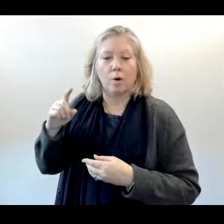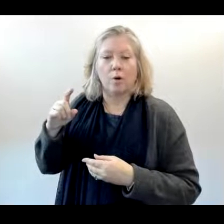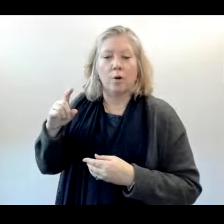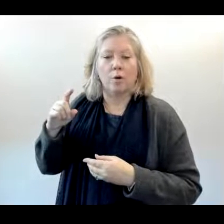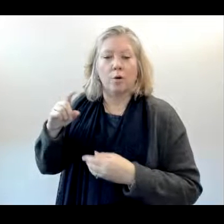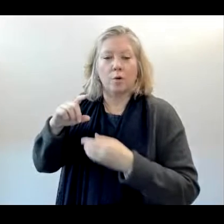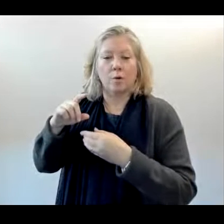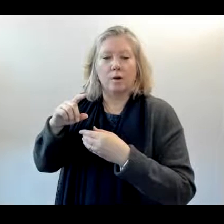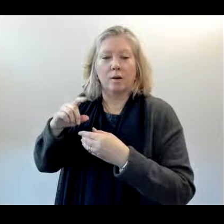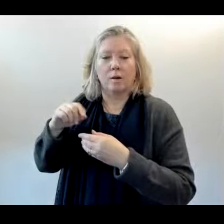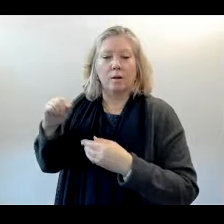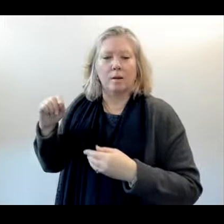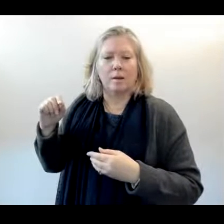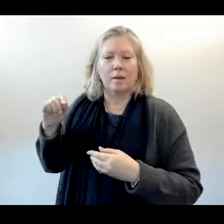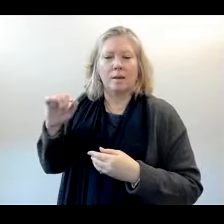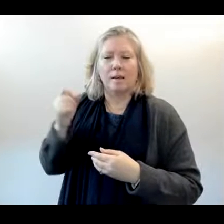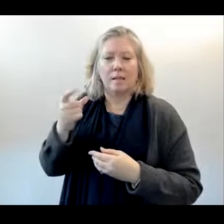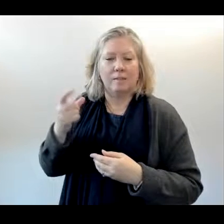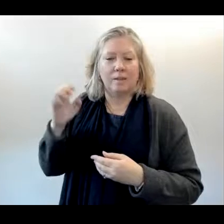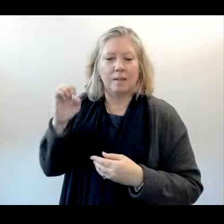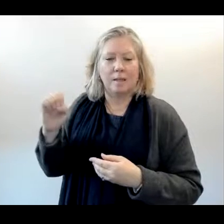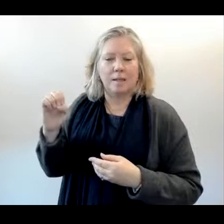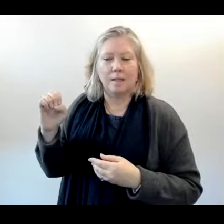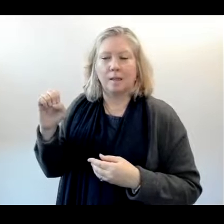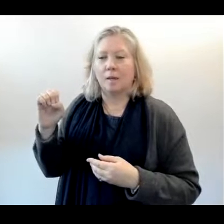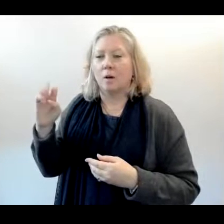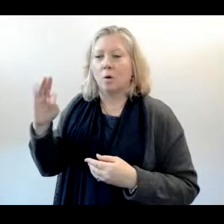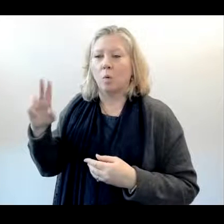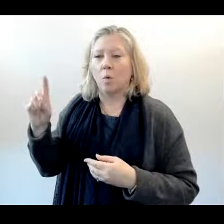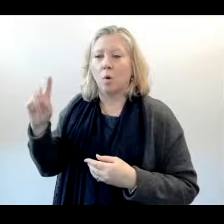Lot 350 in the 3rd Ward. Next slide, please.